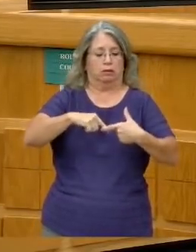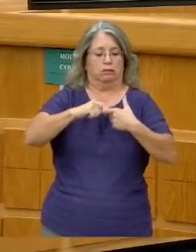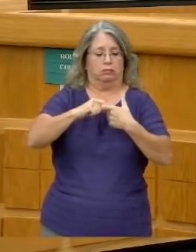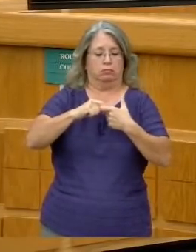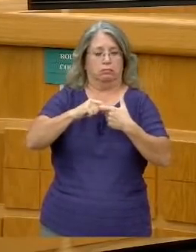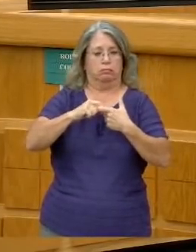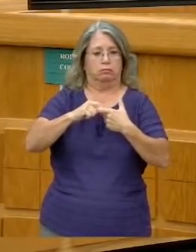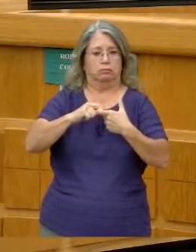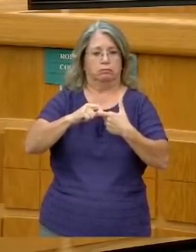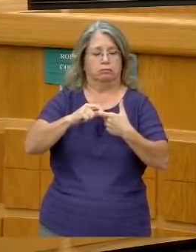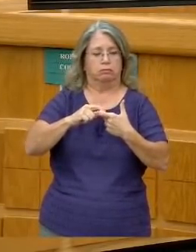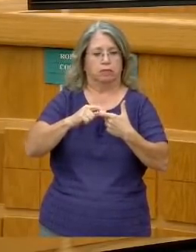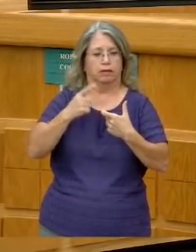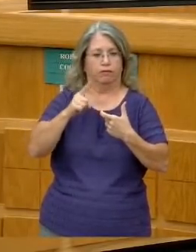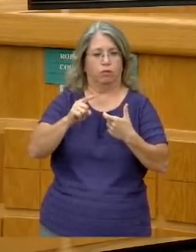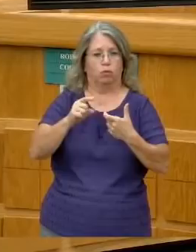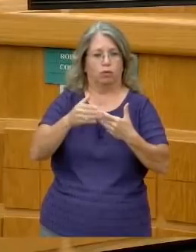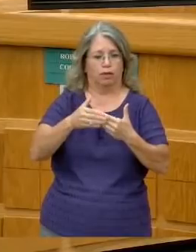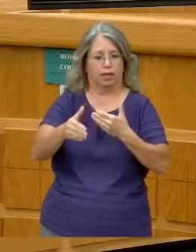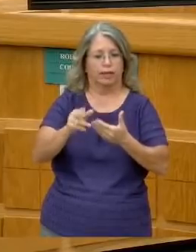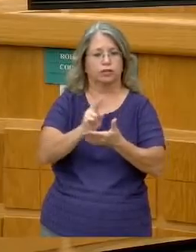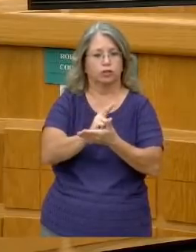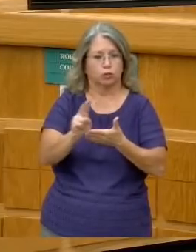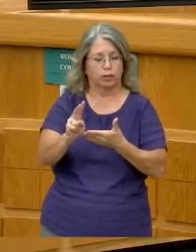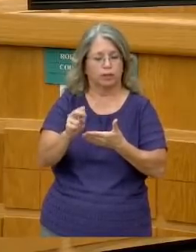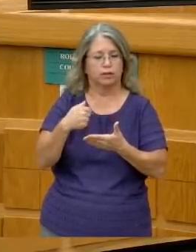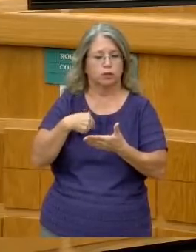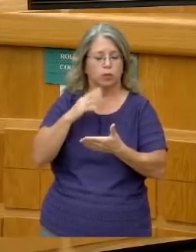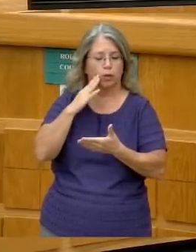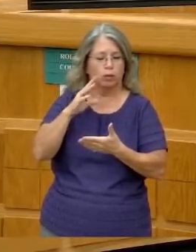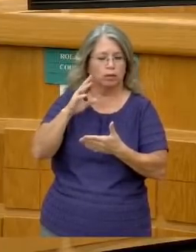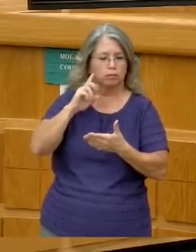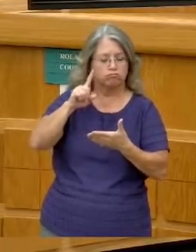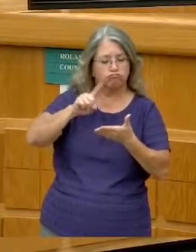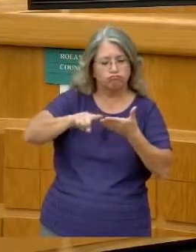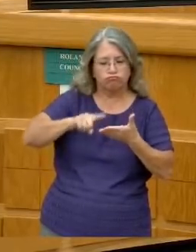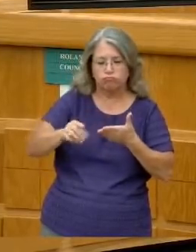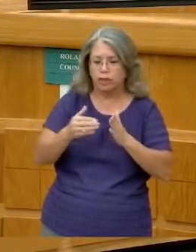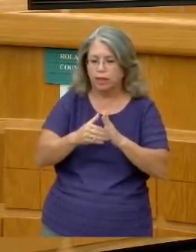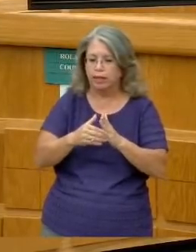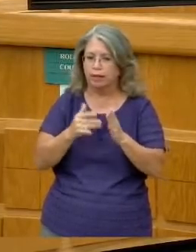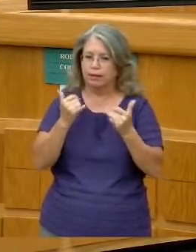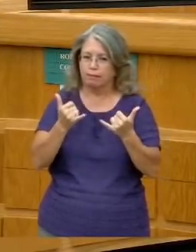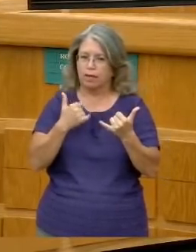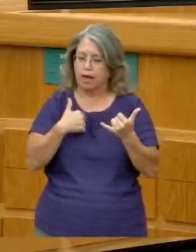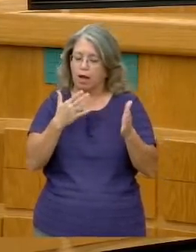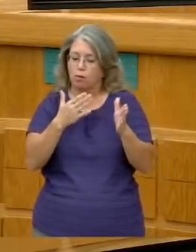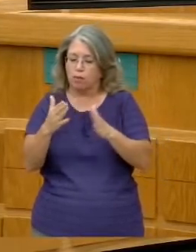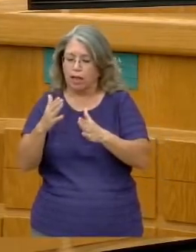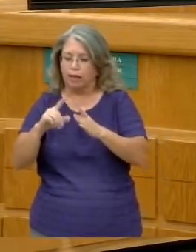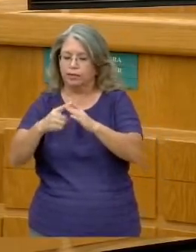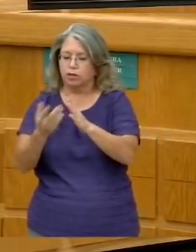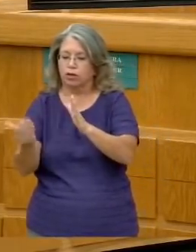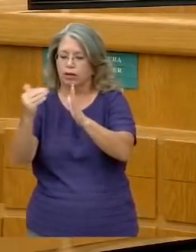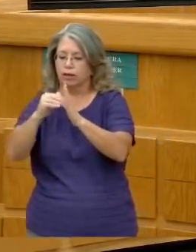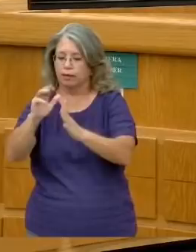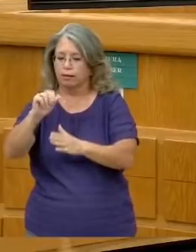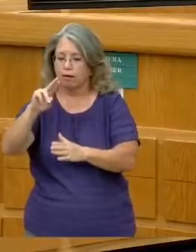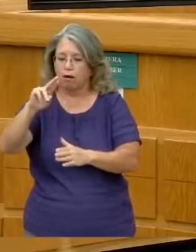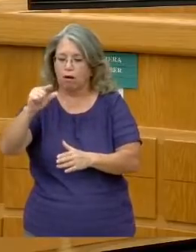through the same time period too. We'll reassess. Right now the plan is August 1. We'll bring that back, but we'll keep